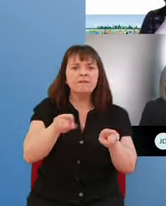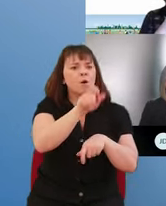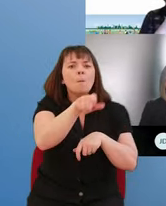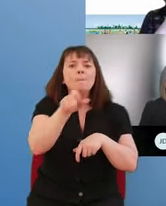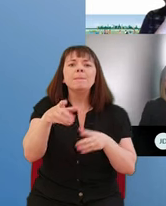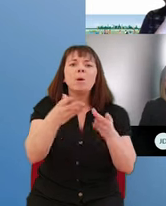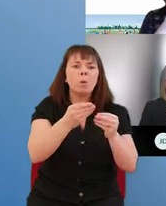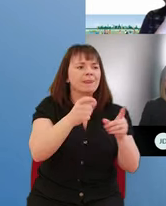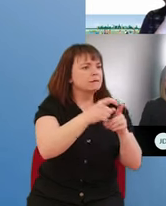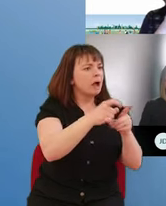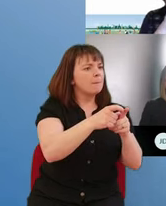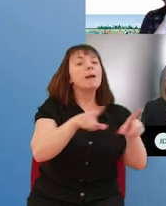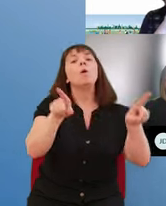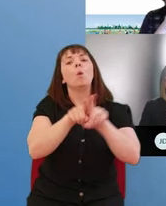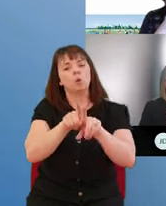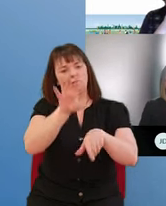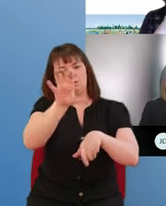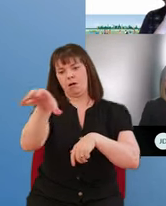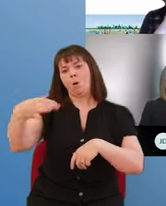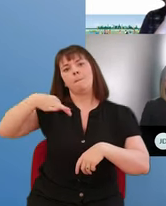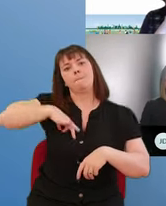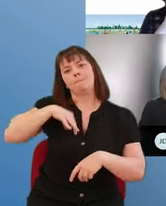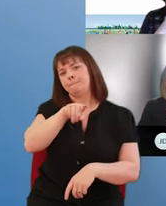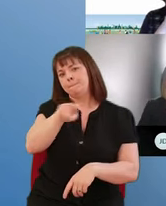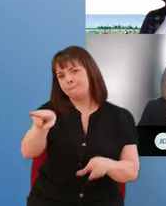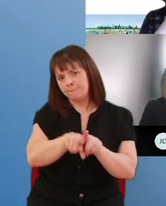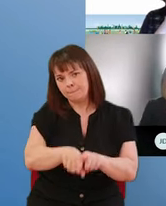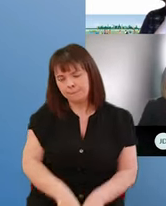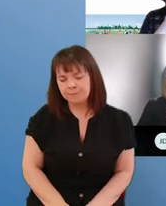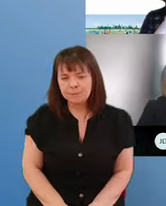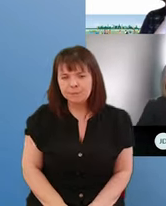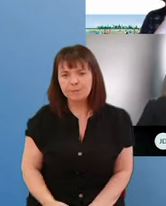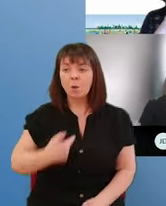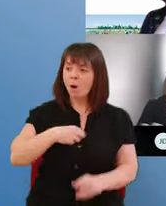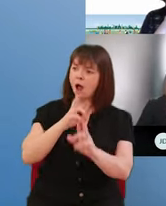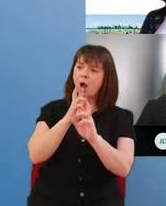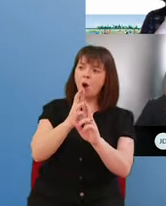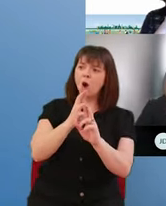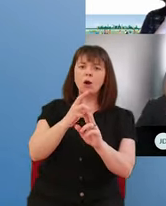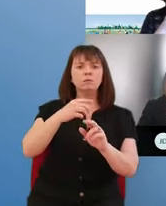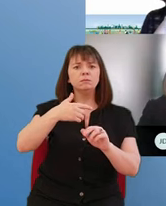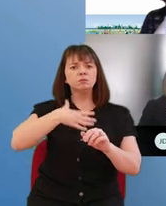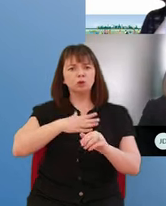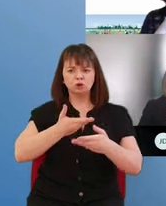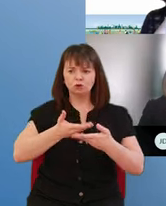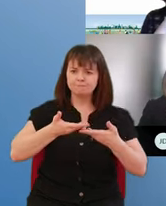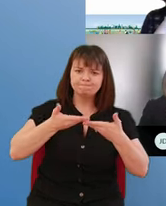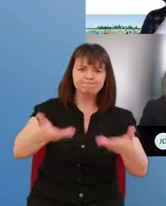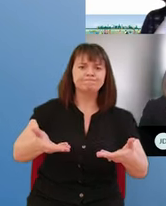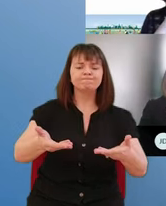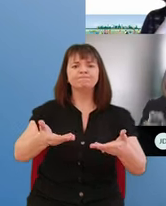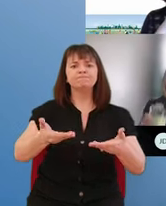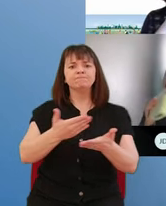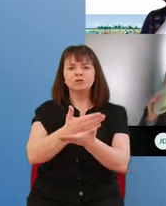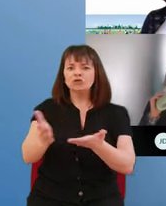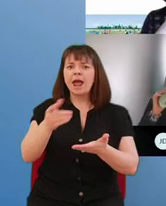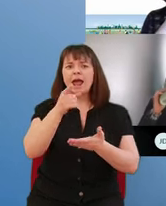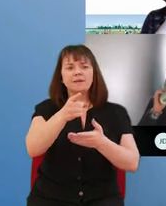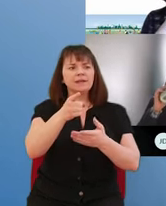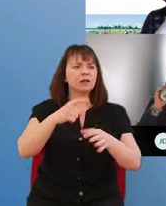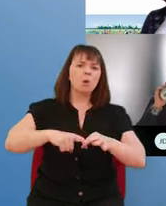practices clustered by PCN, and it's really because of that that we felt it important that the CD should be informed and aware of what we are doing.